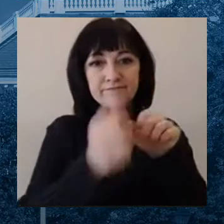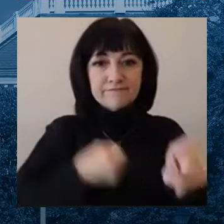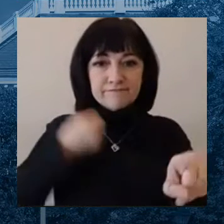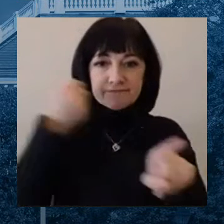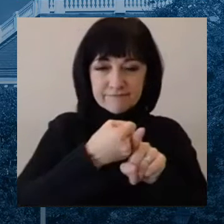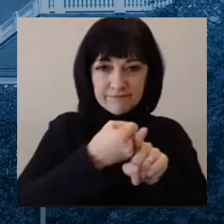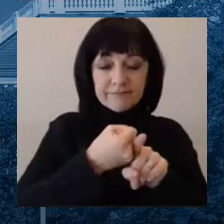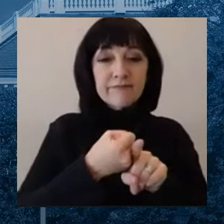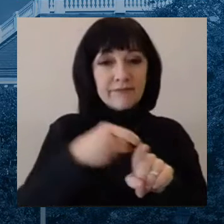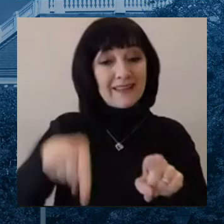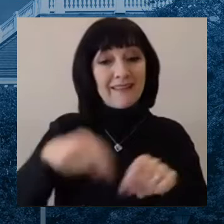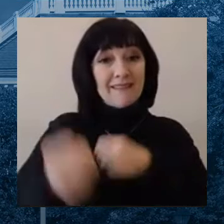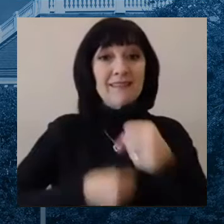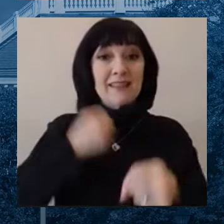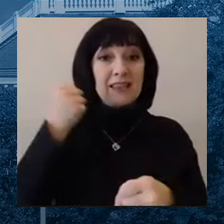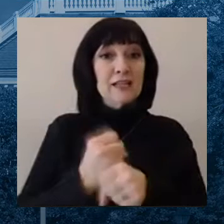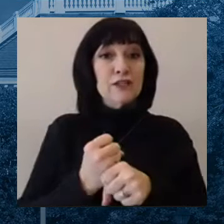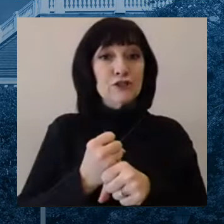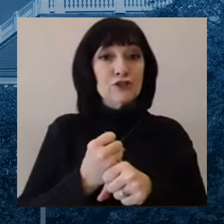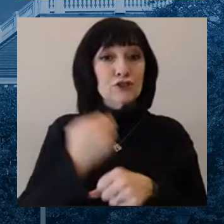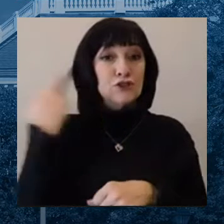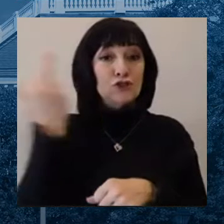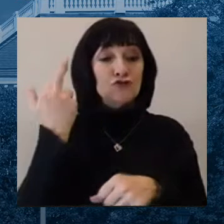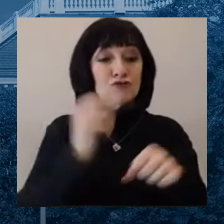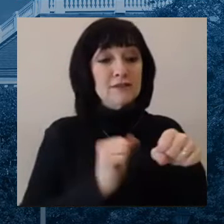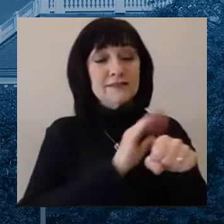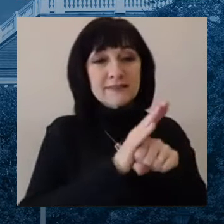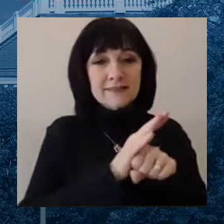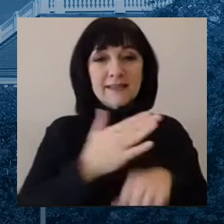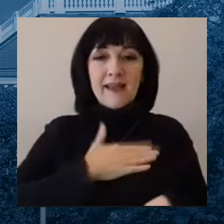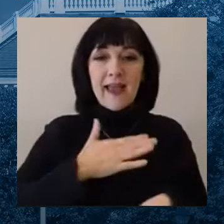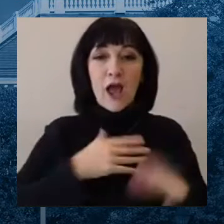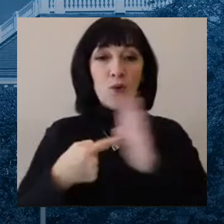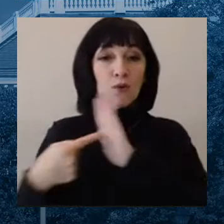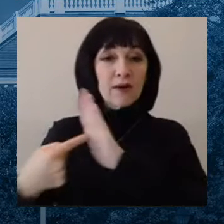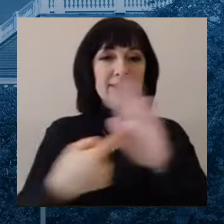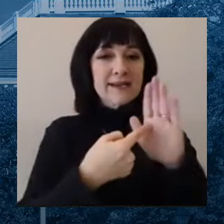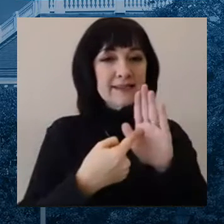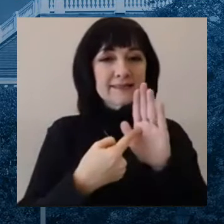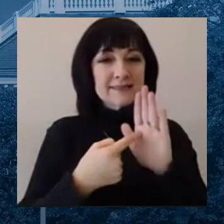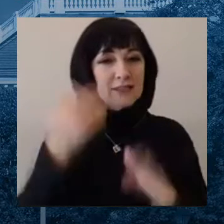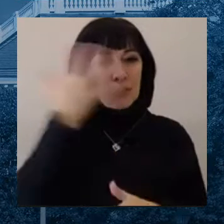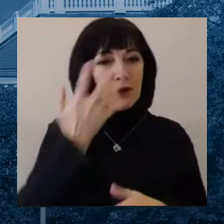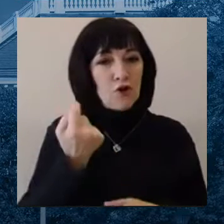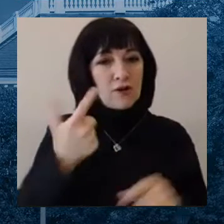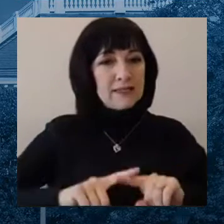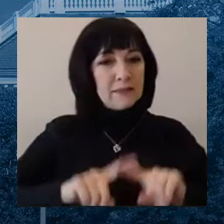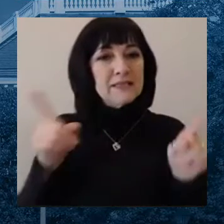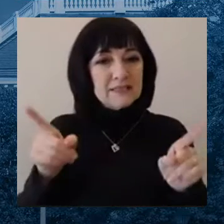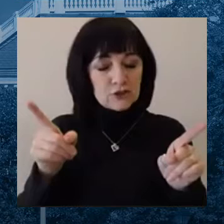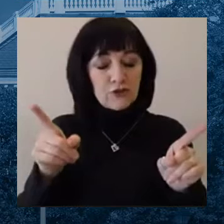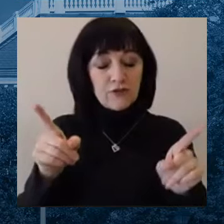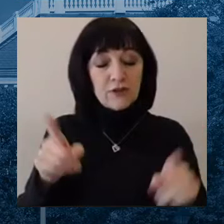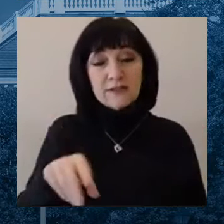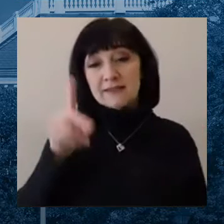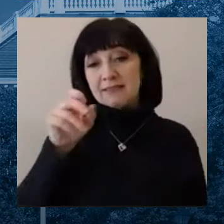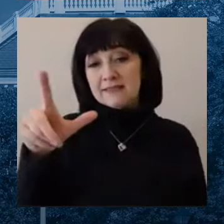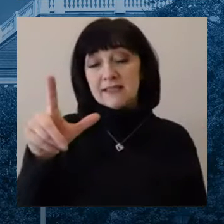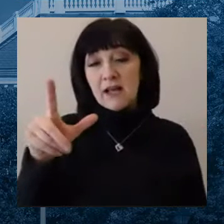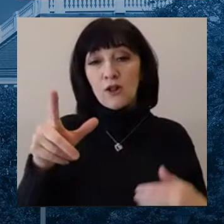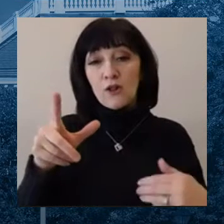is. To coincide with the governor's proclamation issuance, the Delaware Public Archives will release a